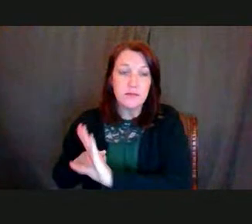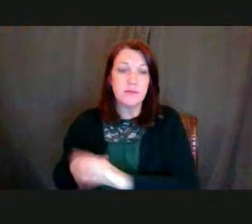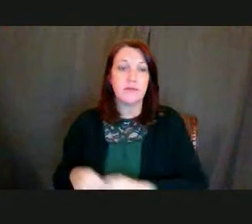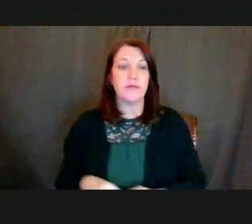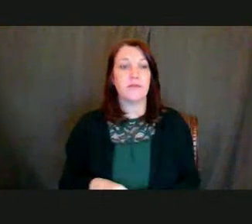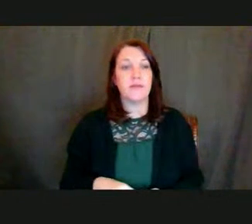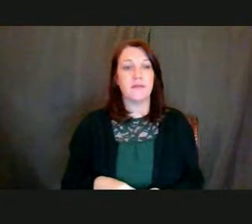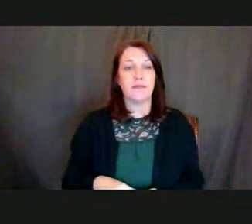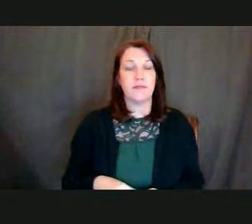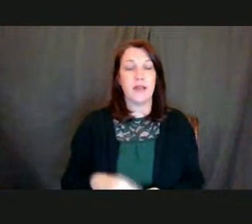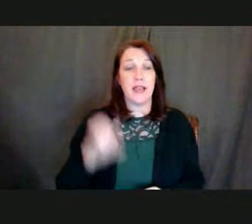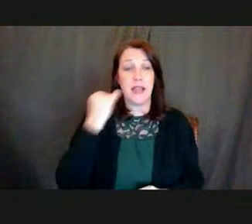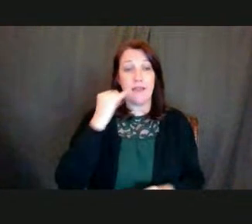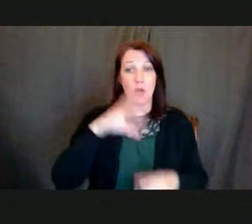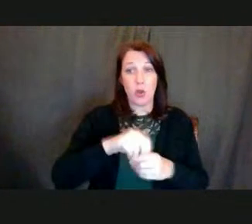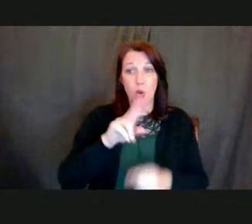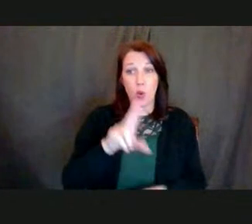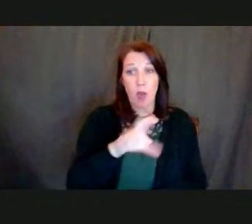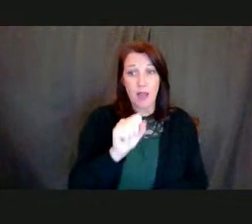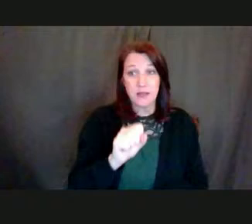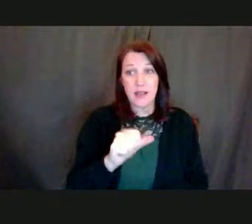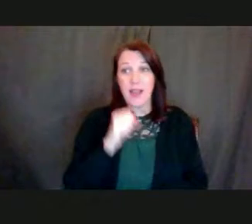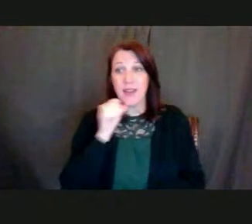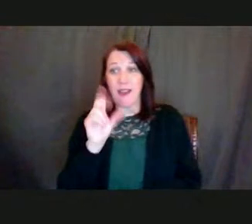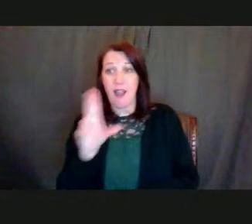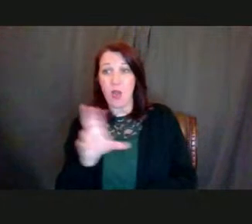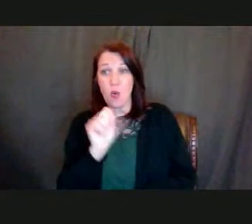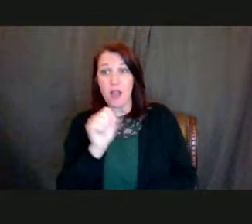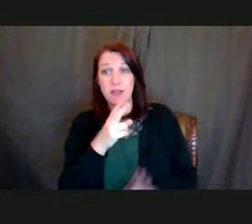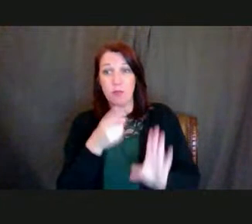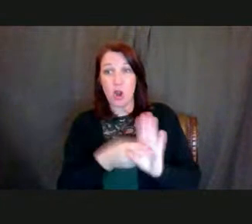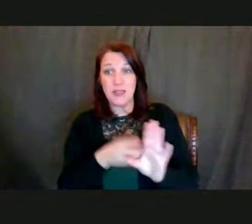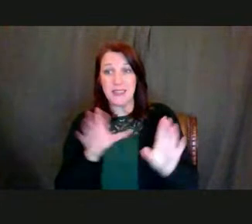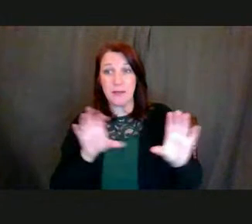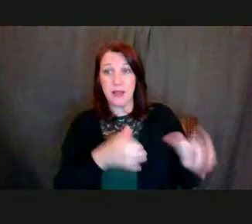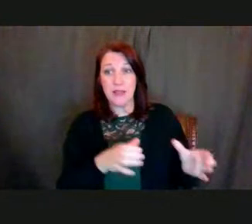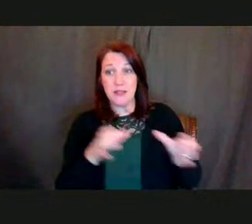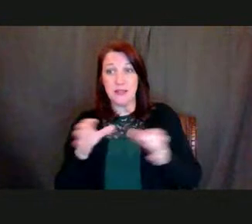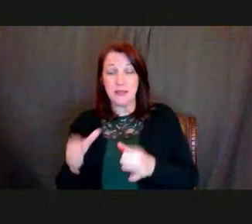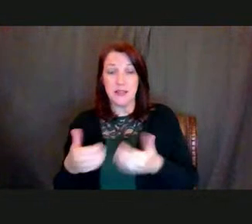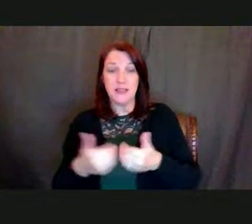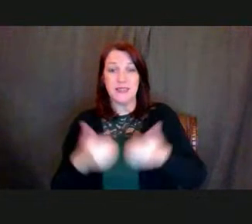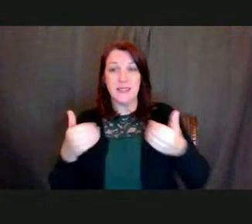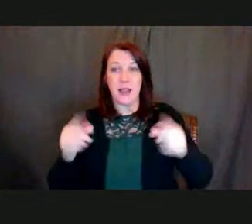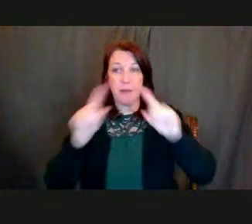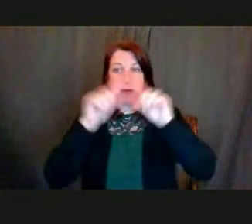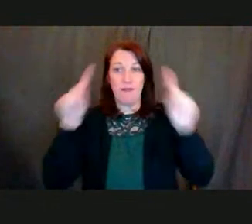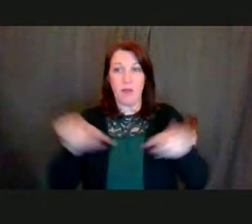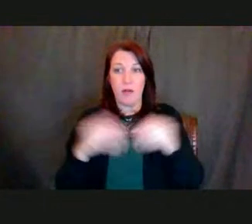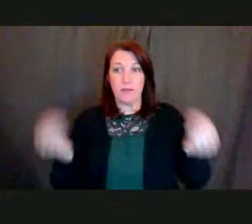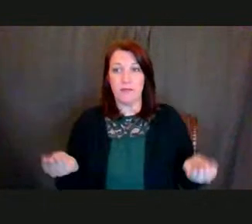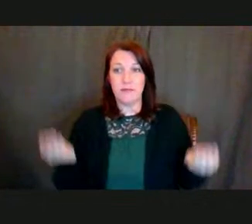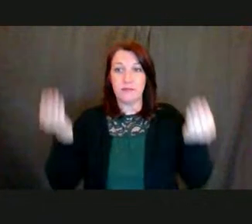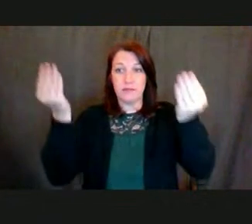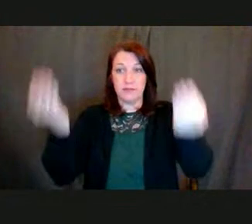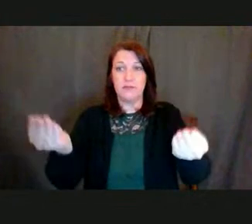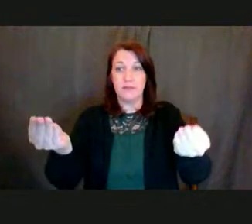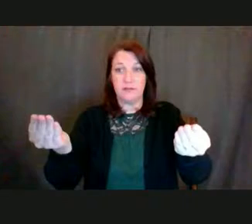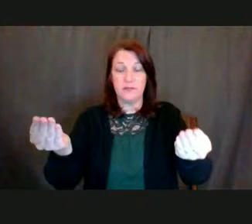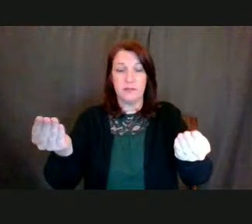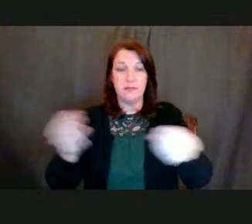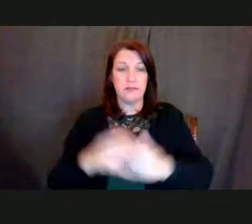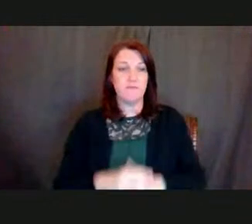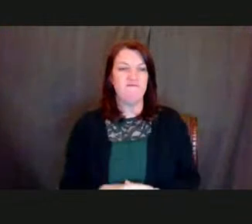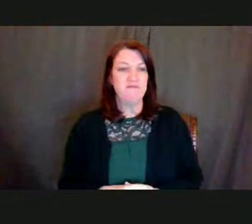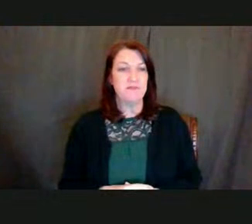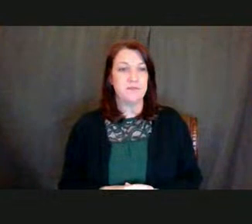you are including both US and non-US participants, you need to provide separate forms for US and non-US participants, because we do look